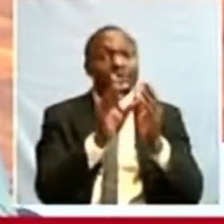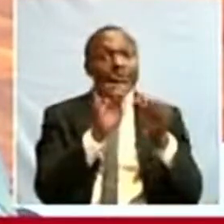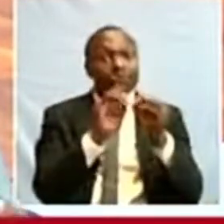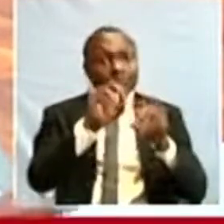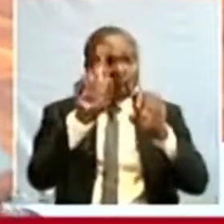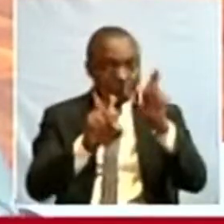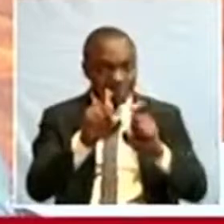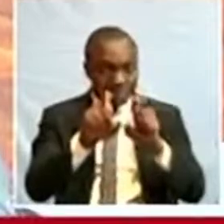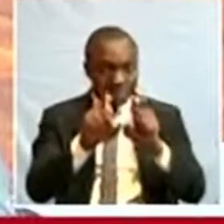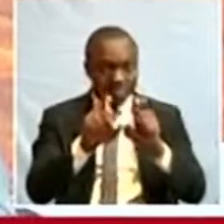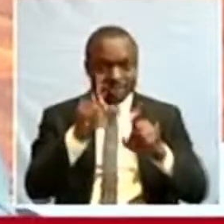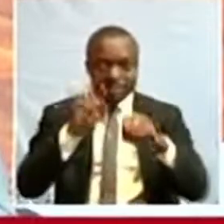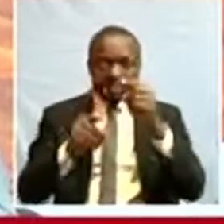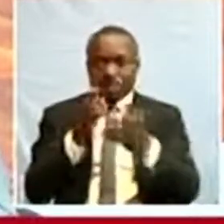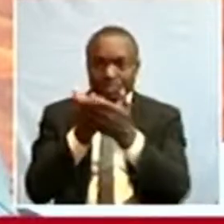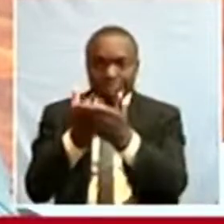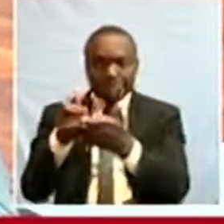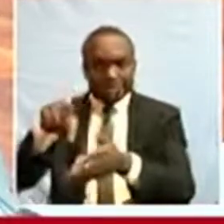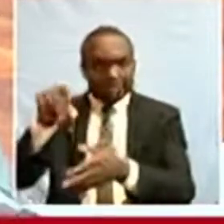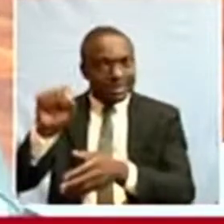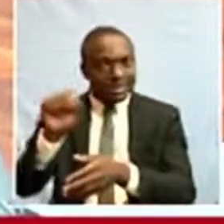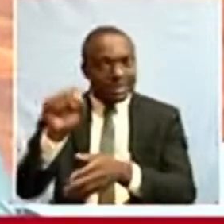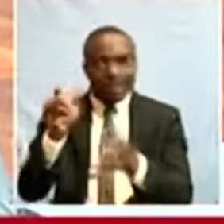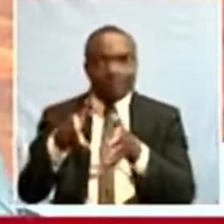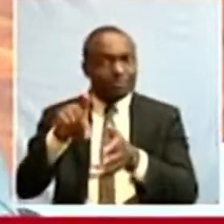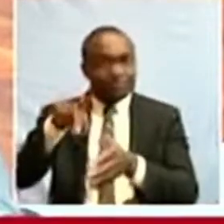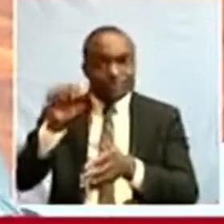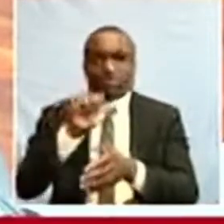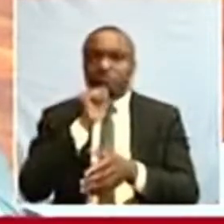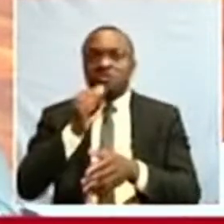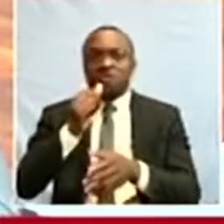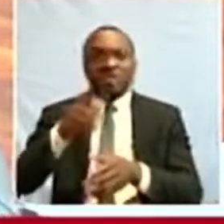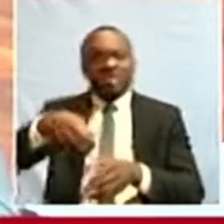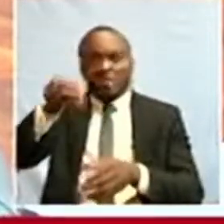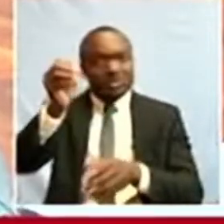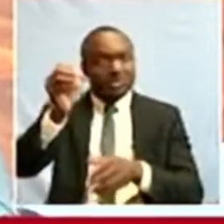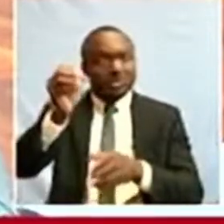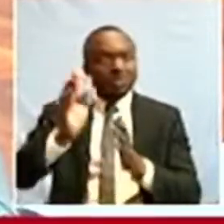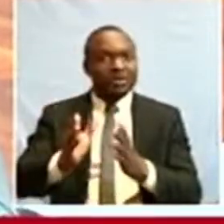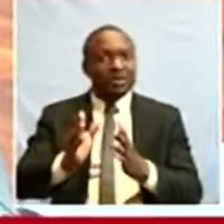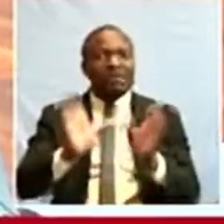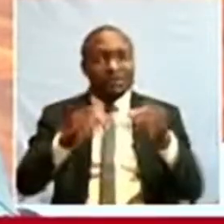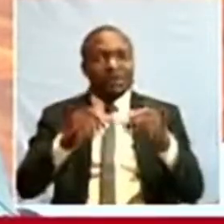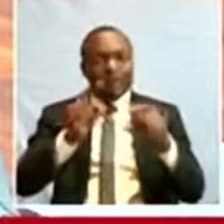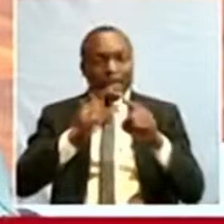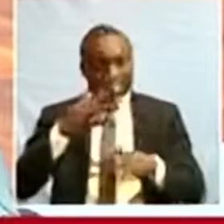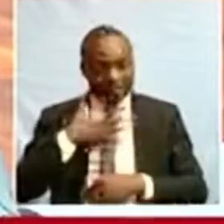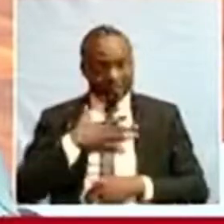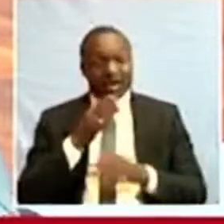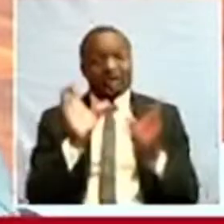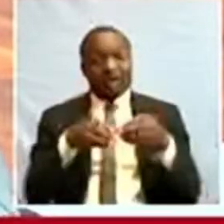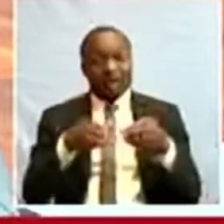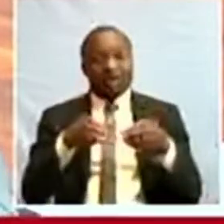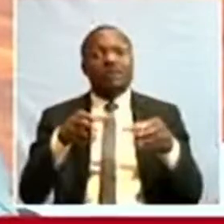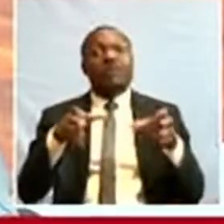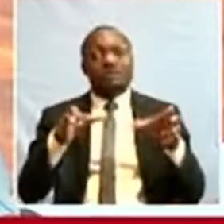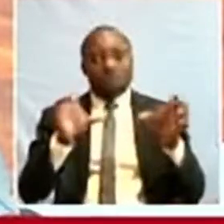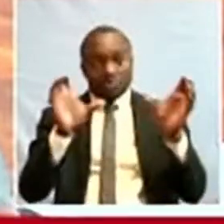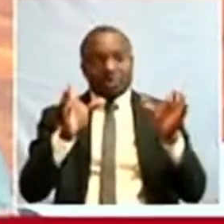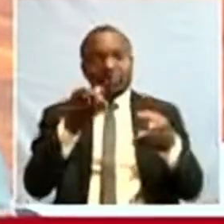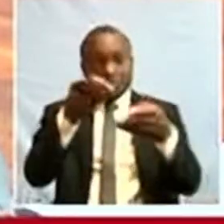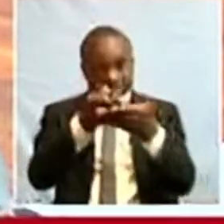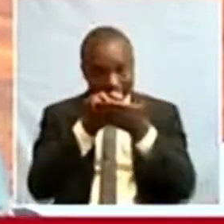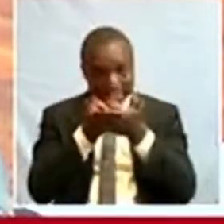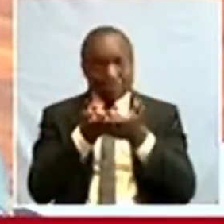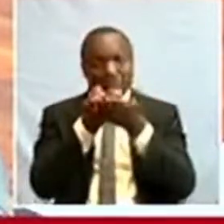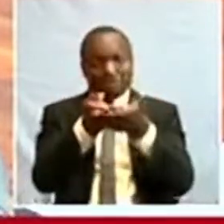submitted. So you cannot submit to the PS. The PS is not the owner of the committee, it's my committee. So you submit to me, through me to the committee,